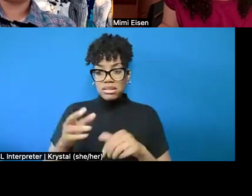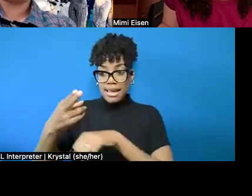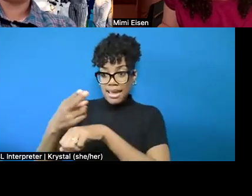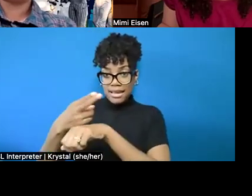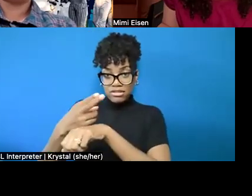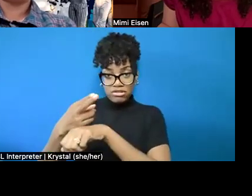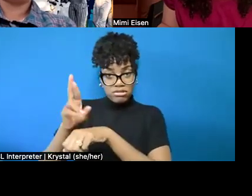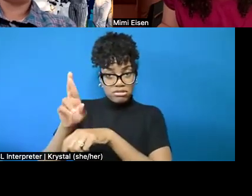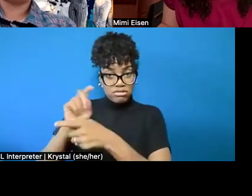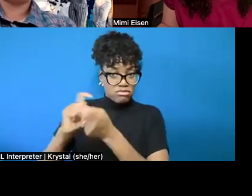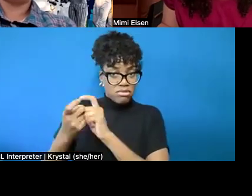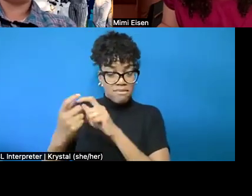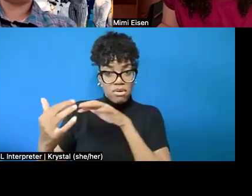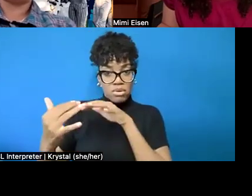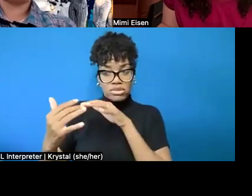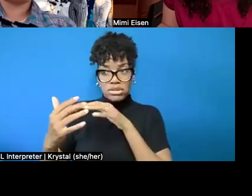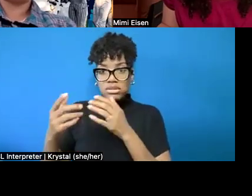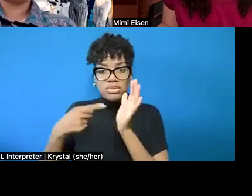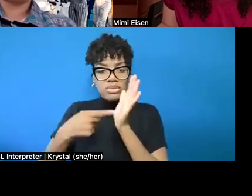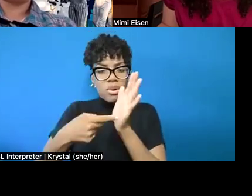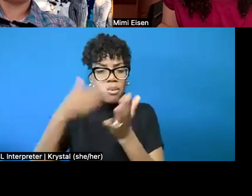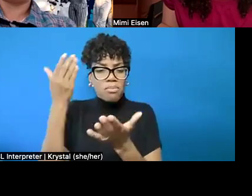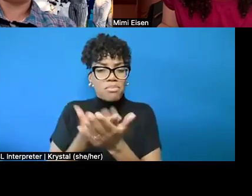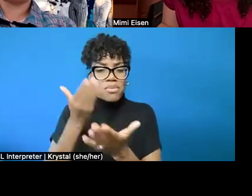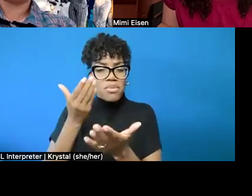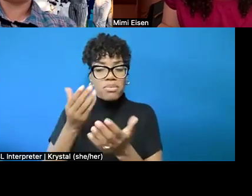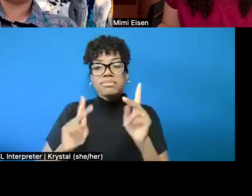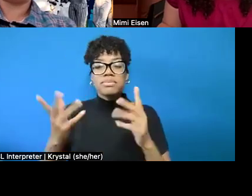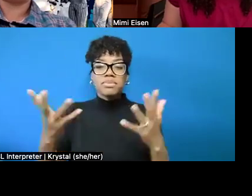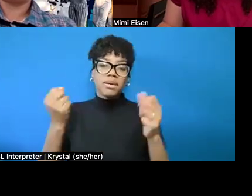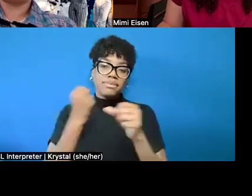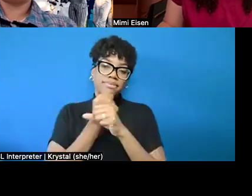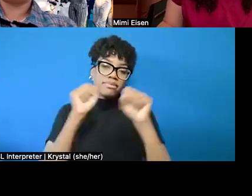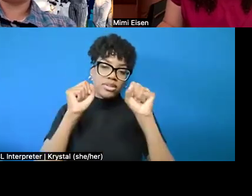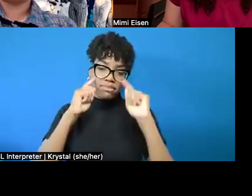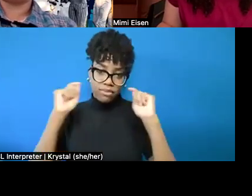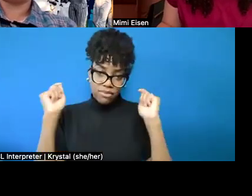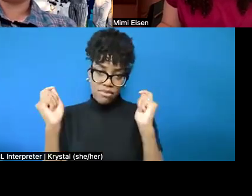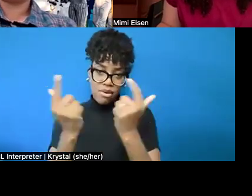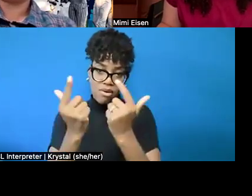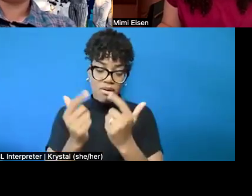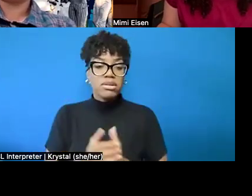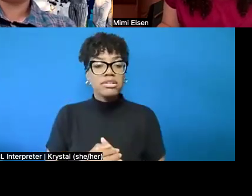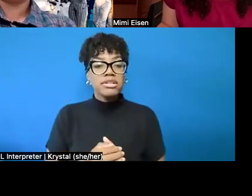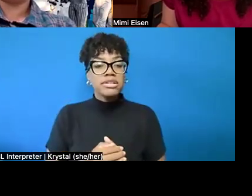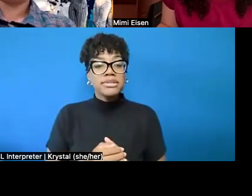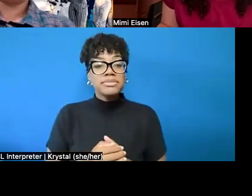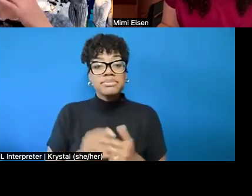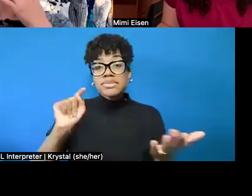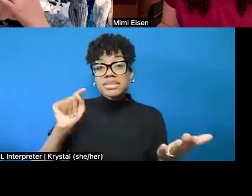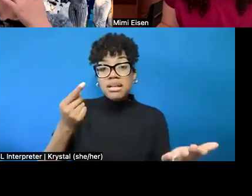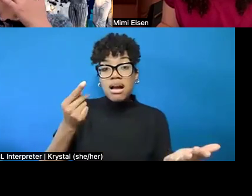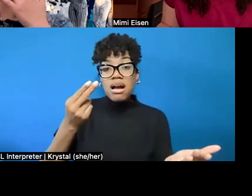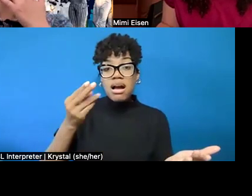that were about making everybody free, right? And so Thomas Jefferson was